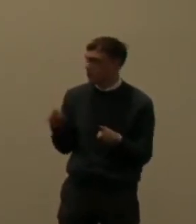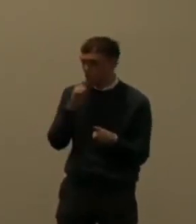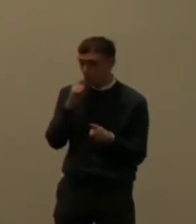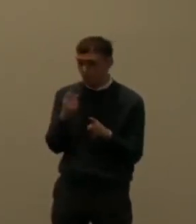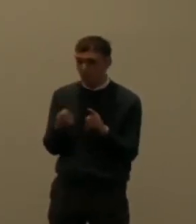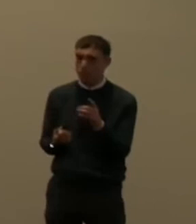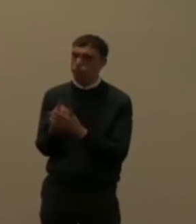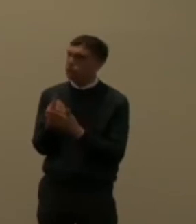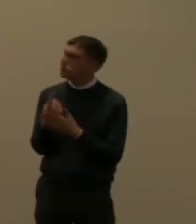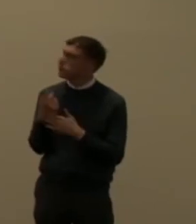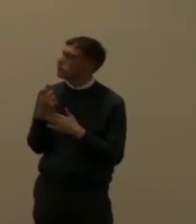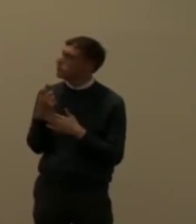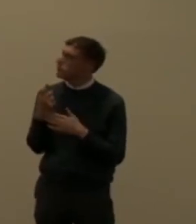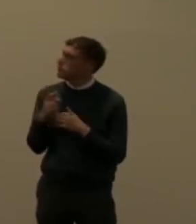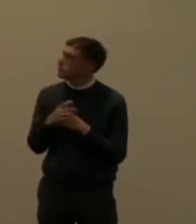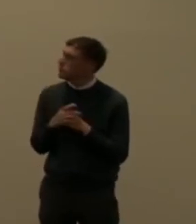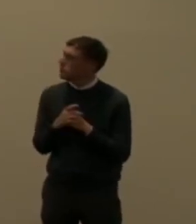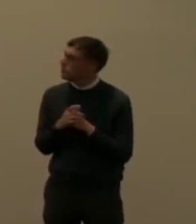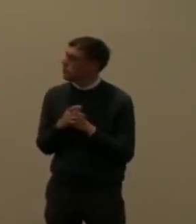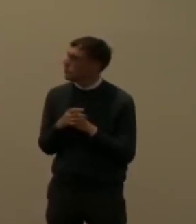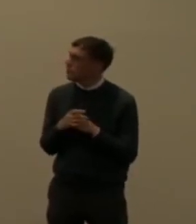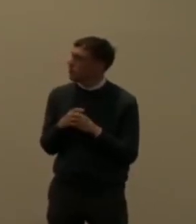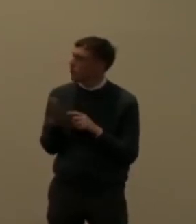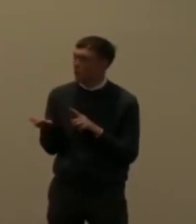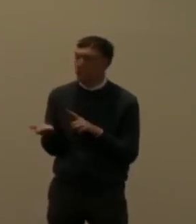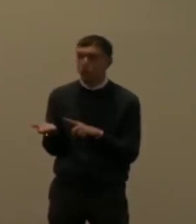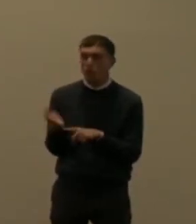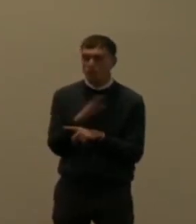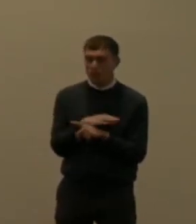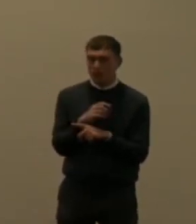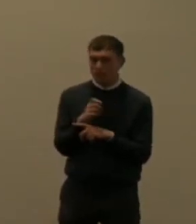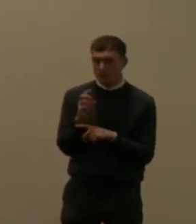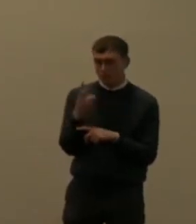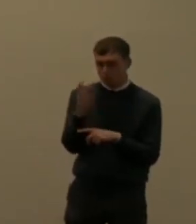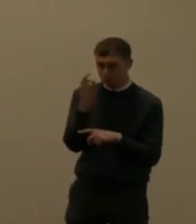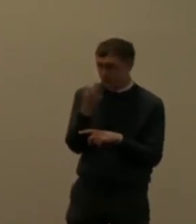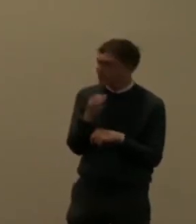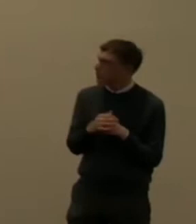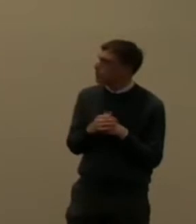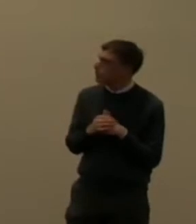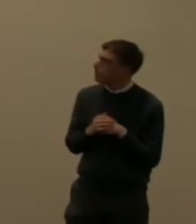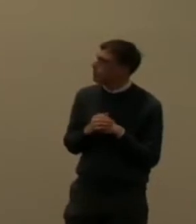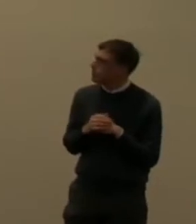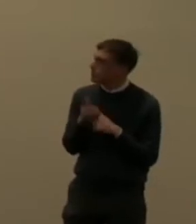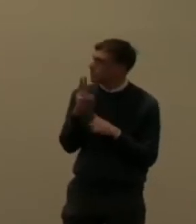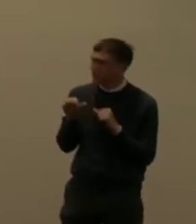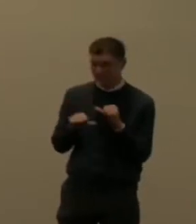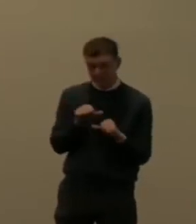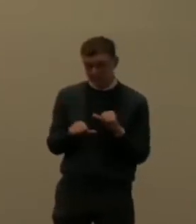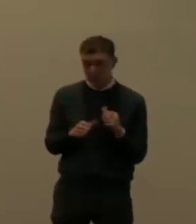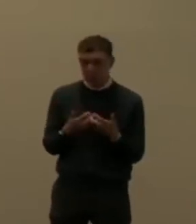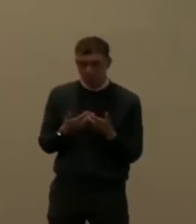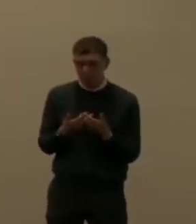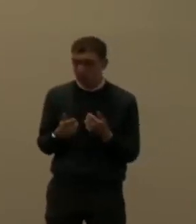triggered, and we will go back to it in a couple of minutes and see the status. But if